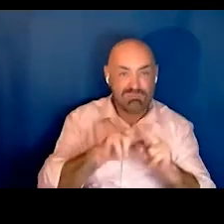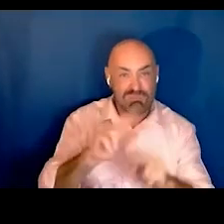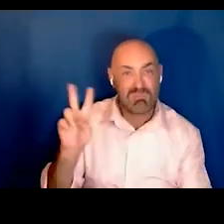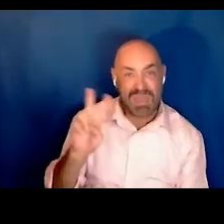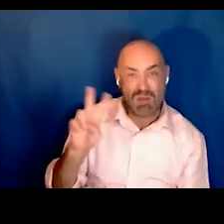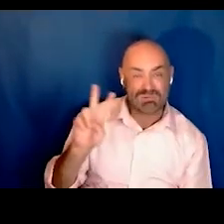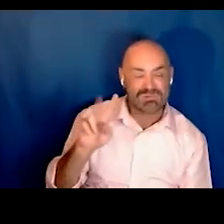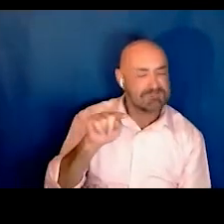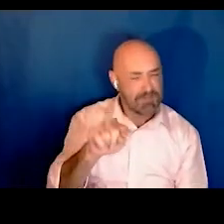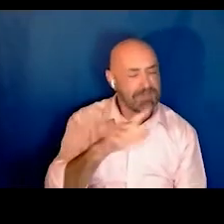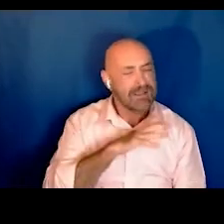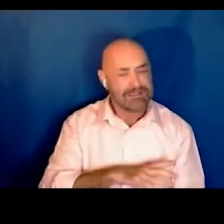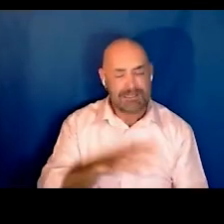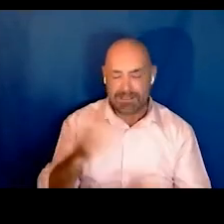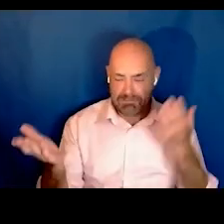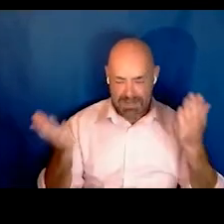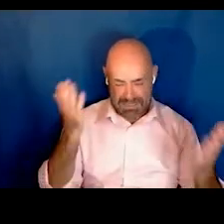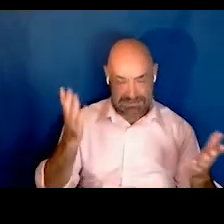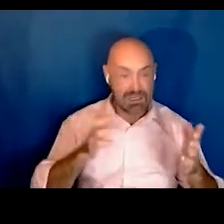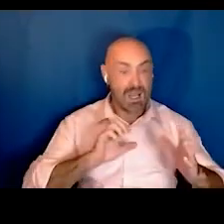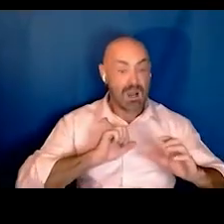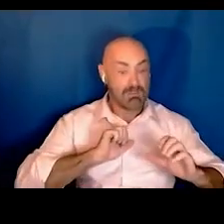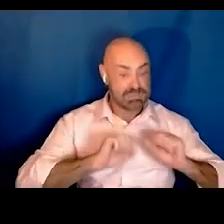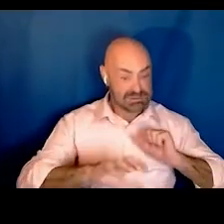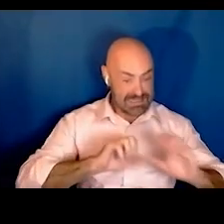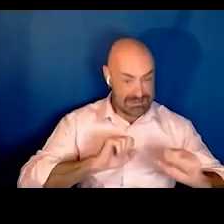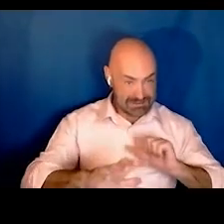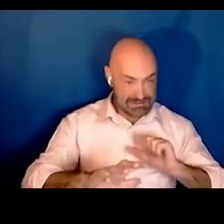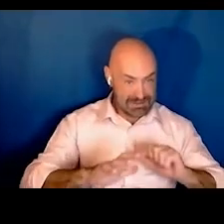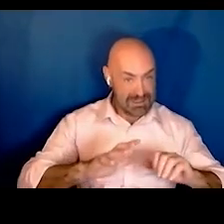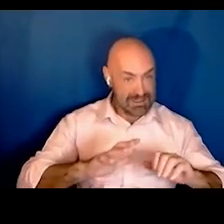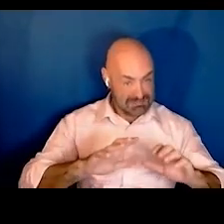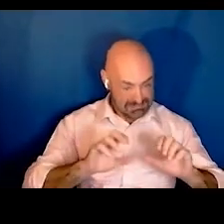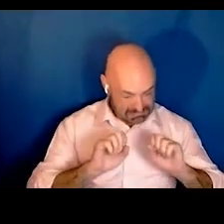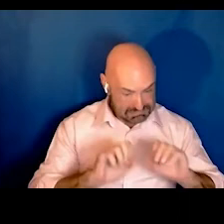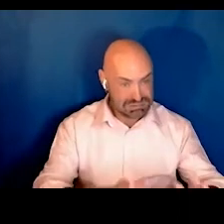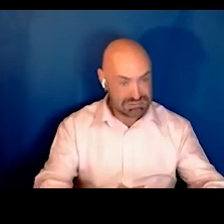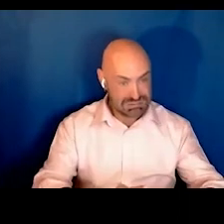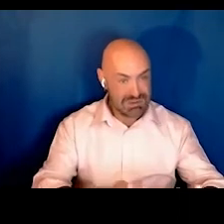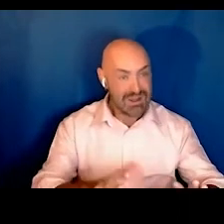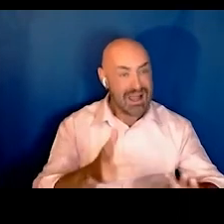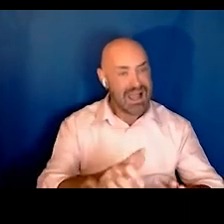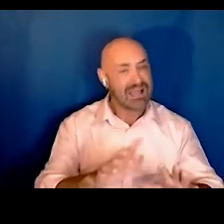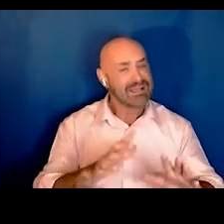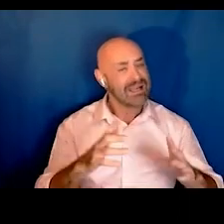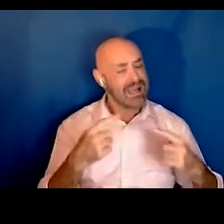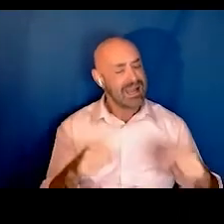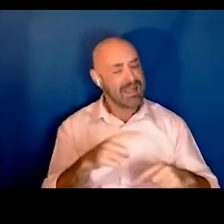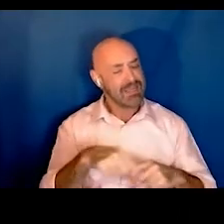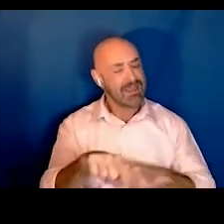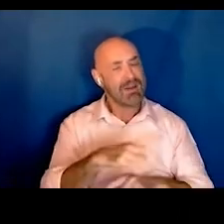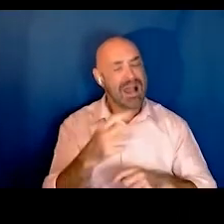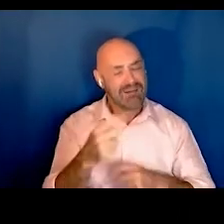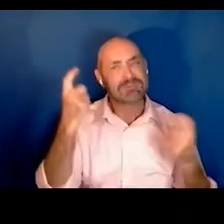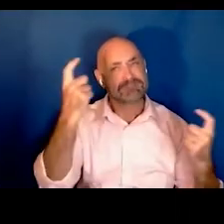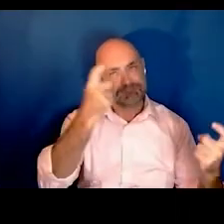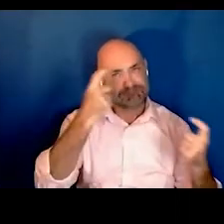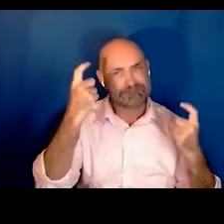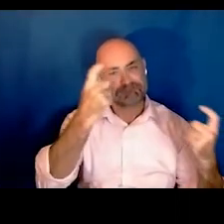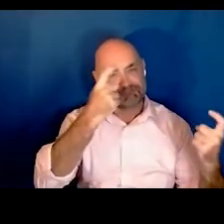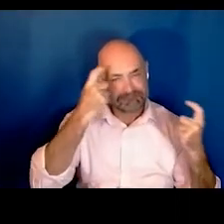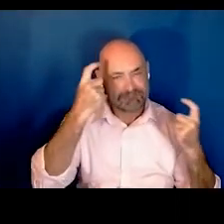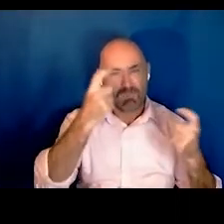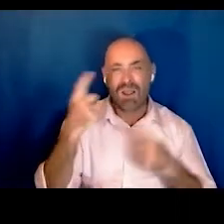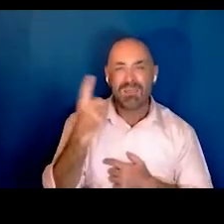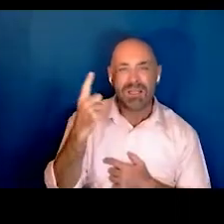there's a balance between presenting climate facts and also allowing space to reflect and take into account the